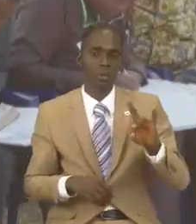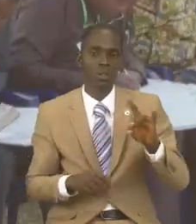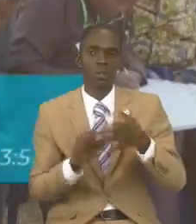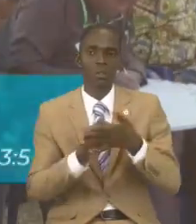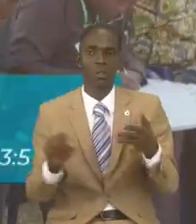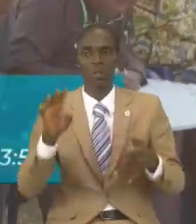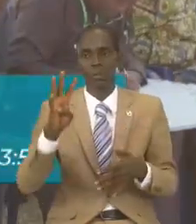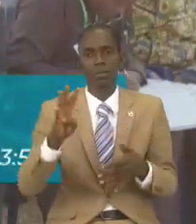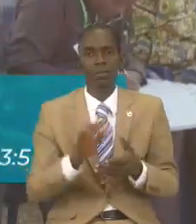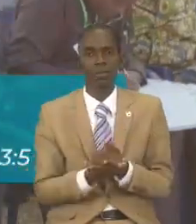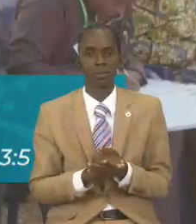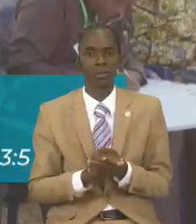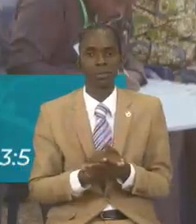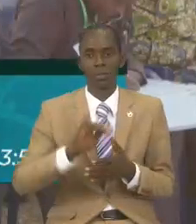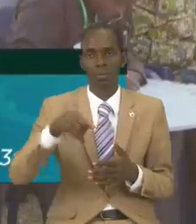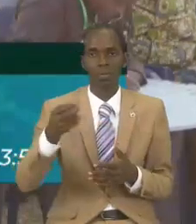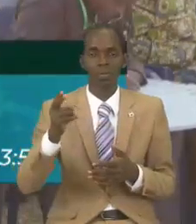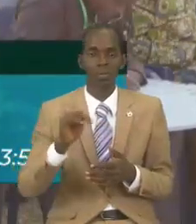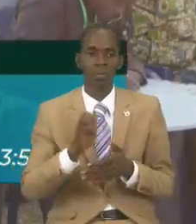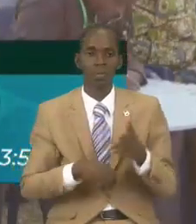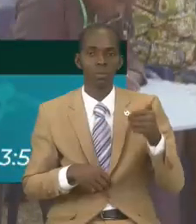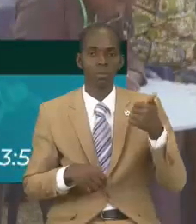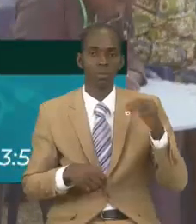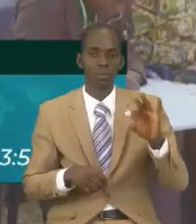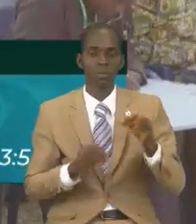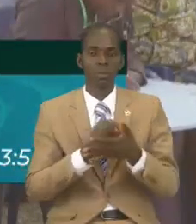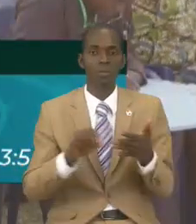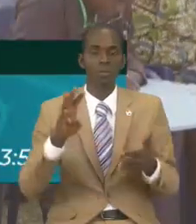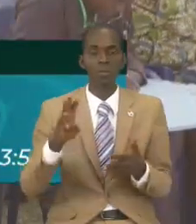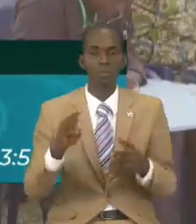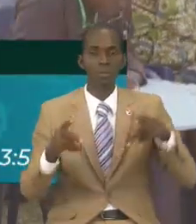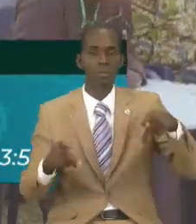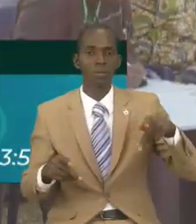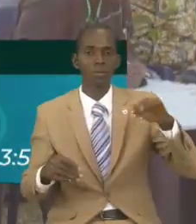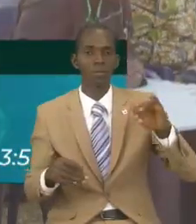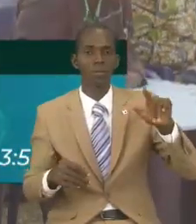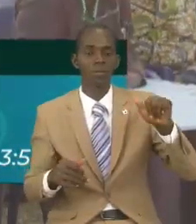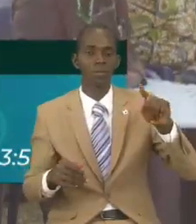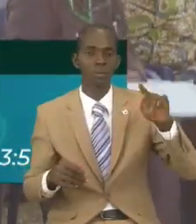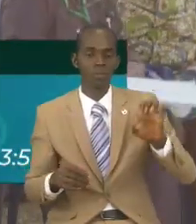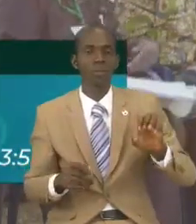4. Pilate therefore went forth again and saith unto